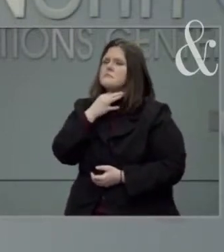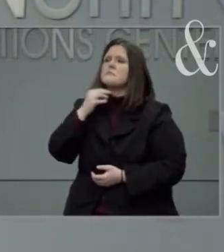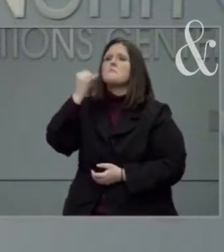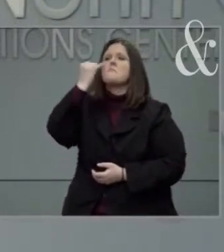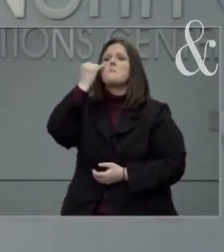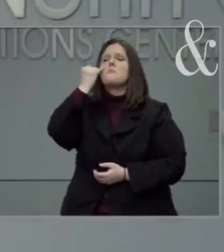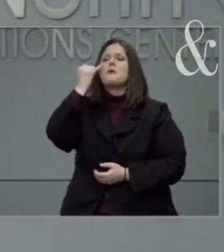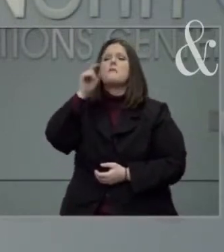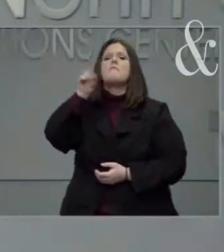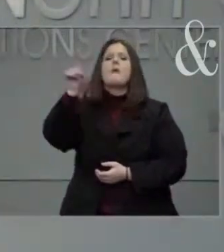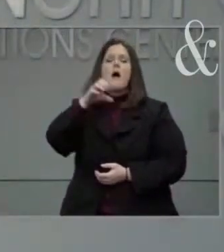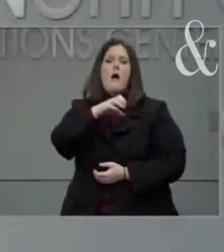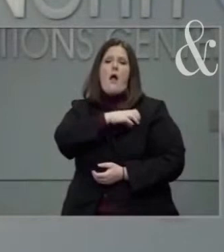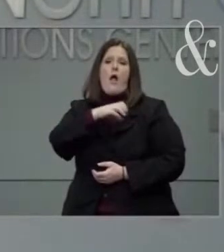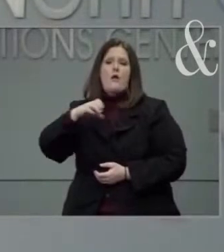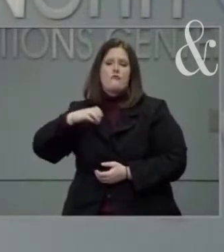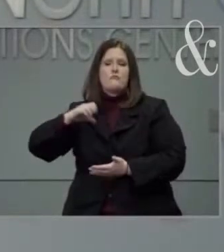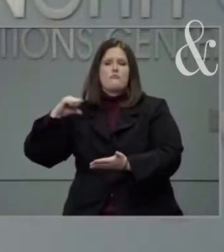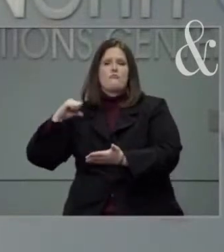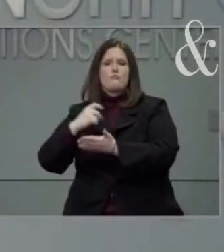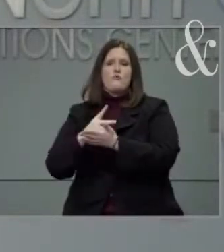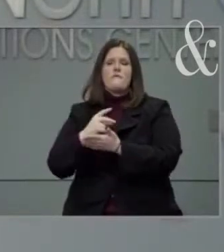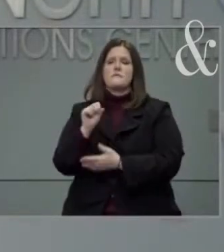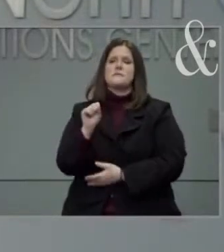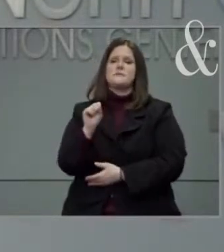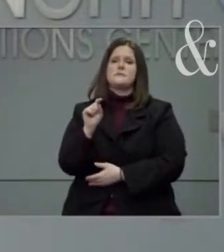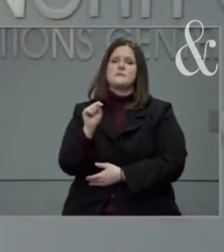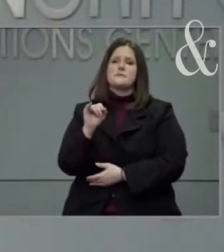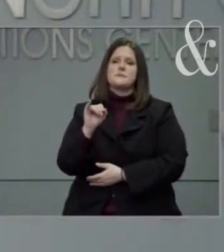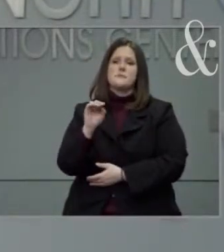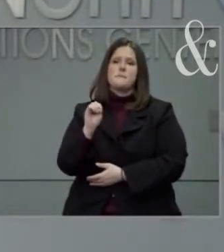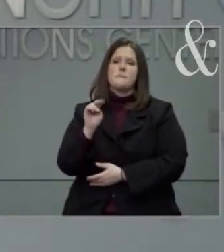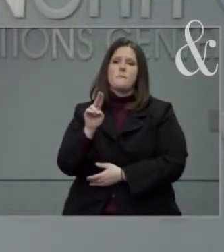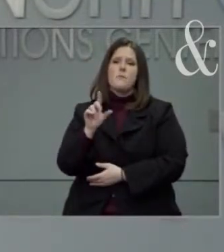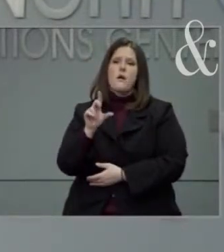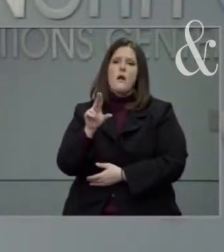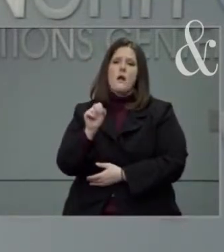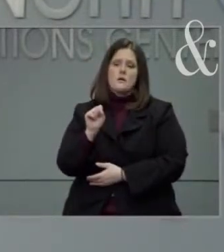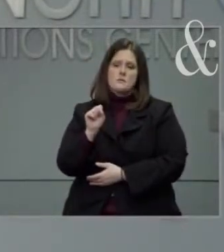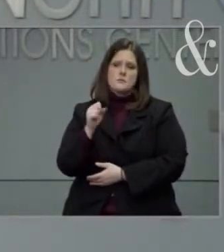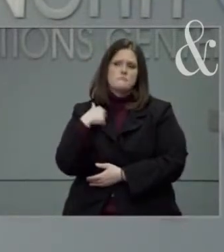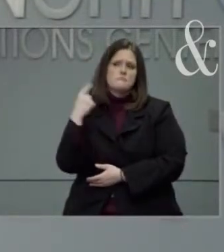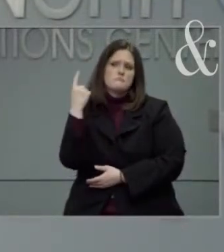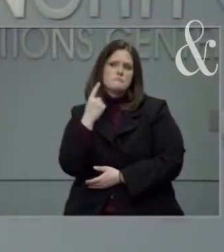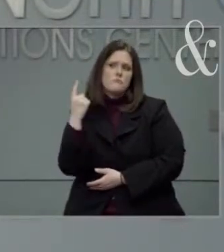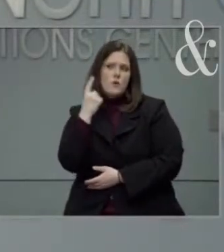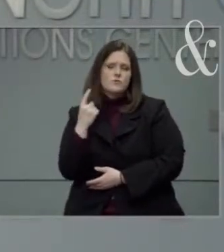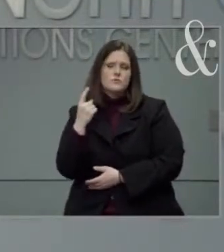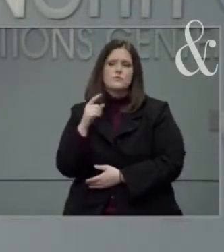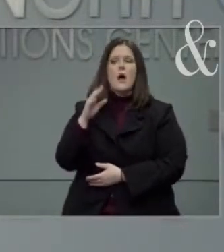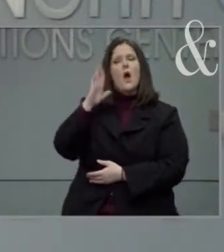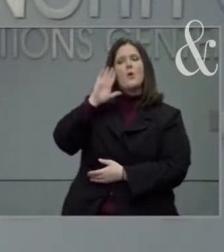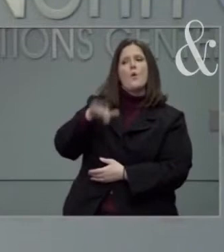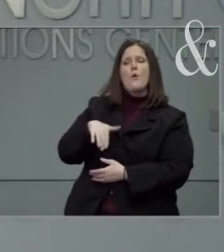another stimulus relief package. I know there's the proposal from Republicans at $600